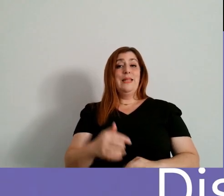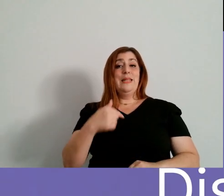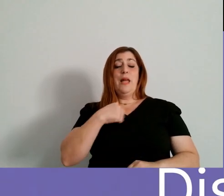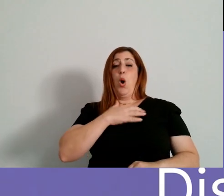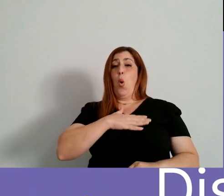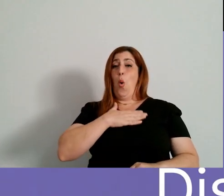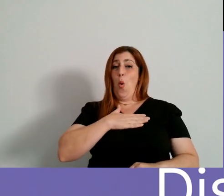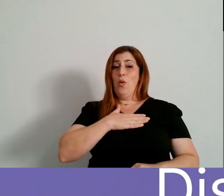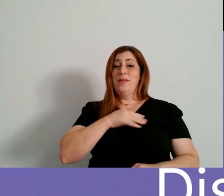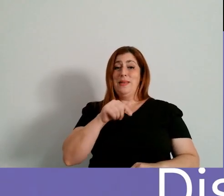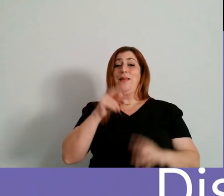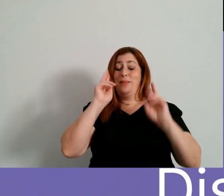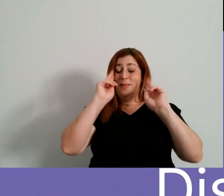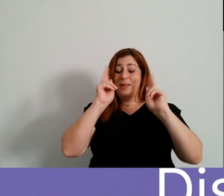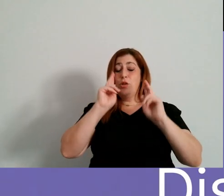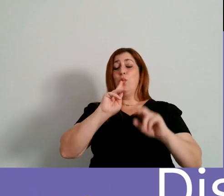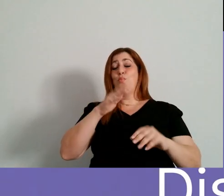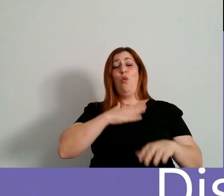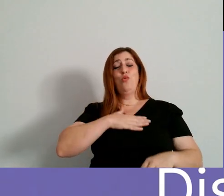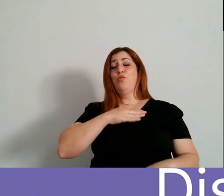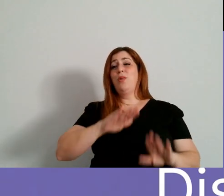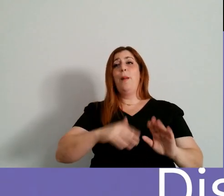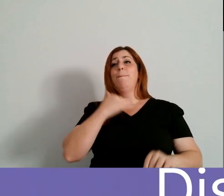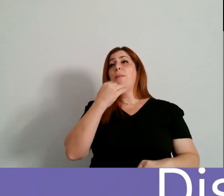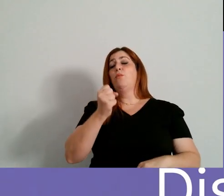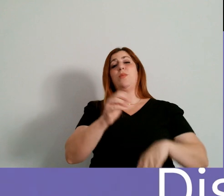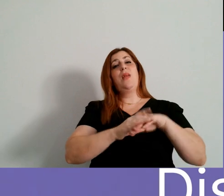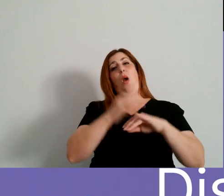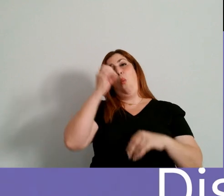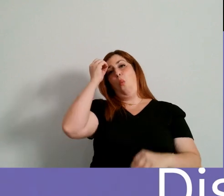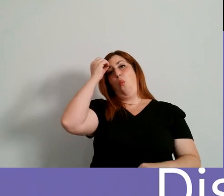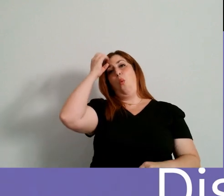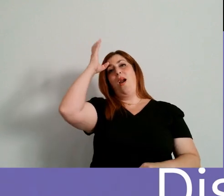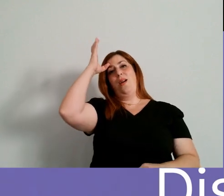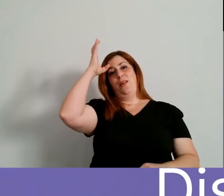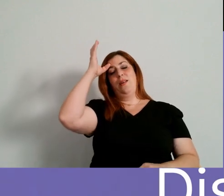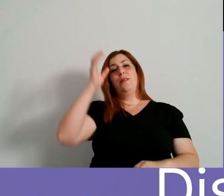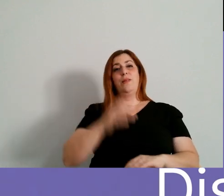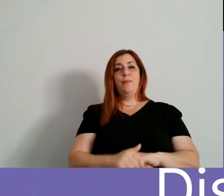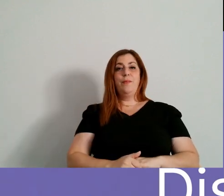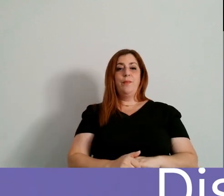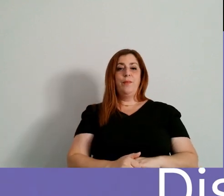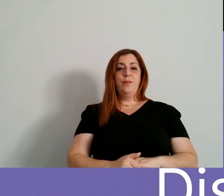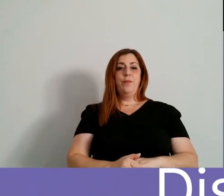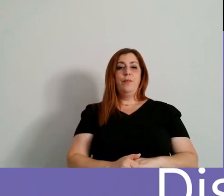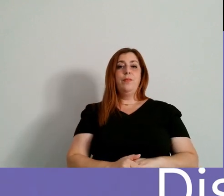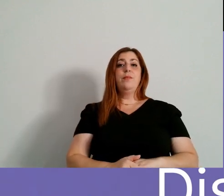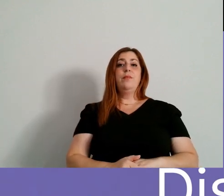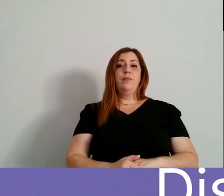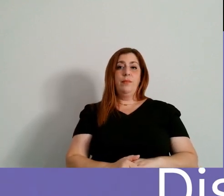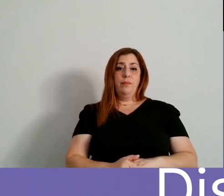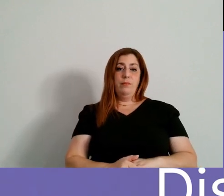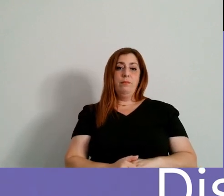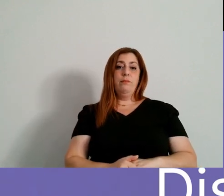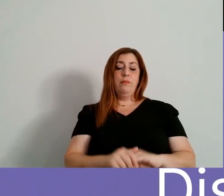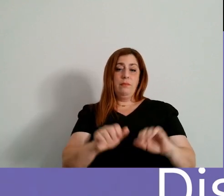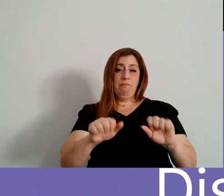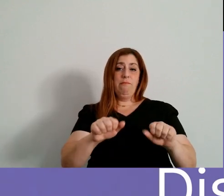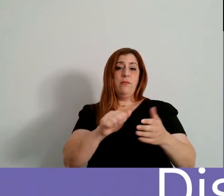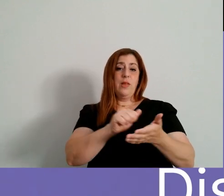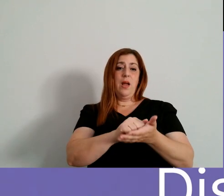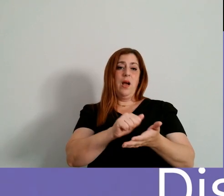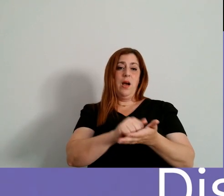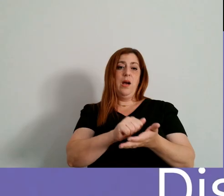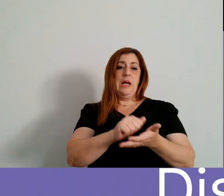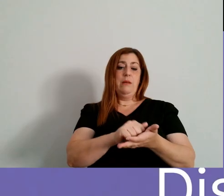students lack awareness, unfortunately. Yes, especially with the amount of bullying that is reported locally,